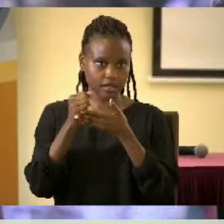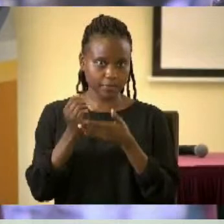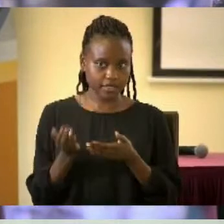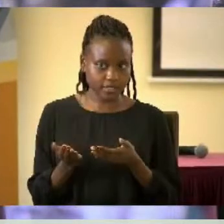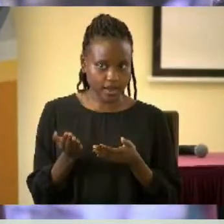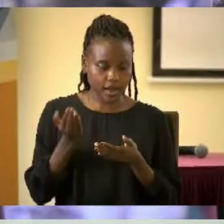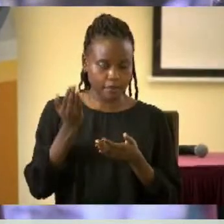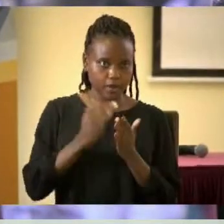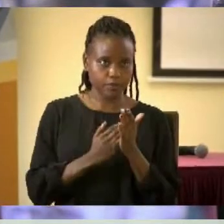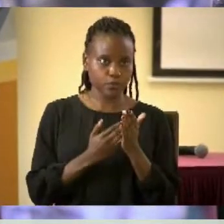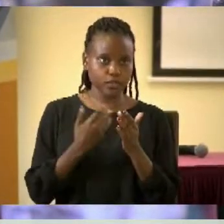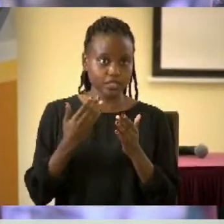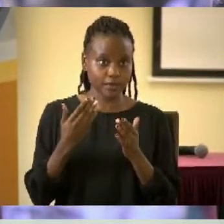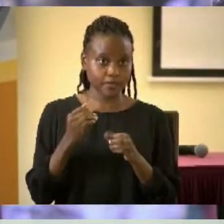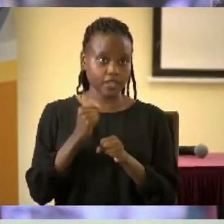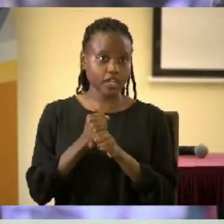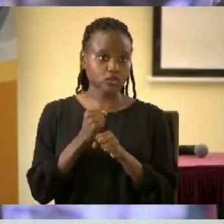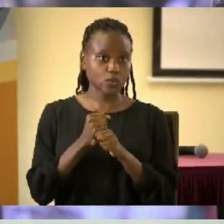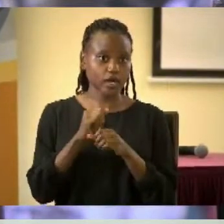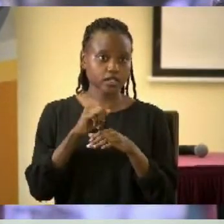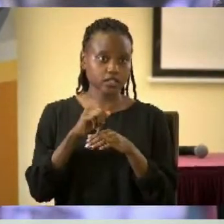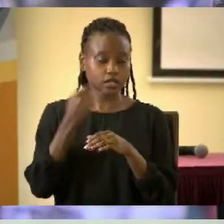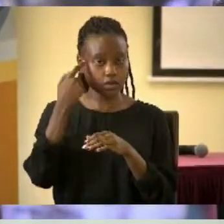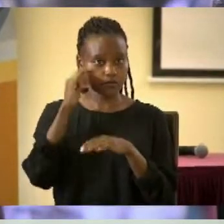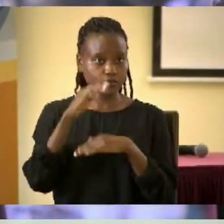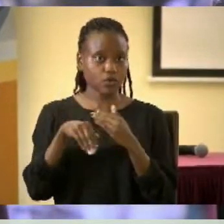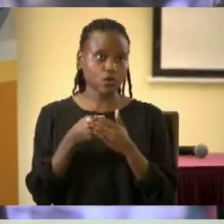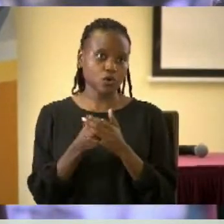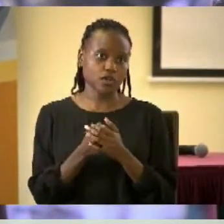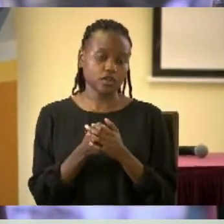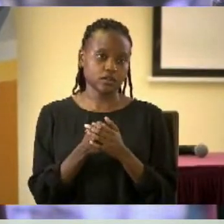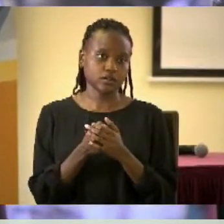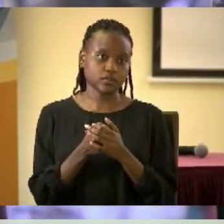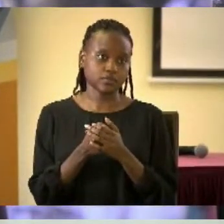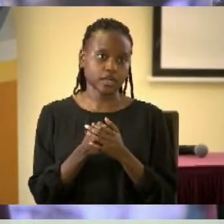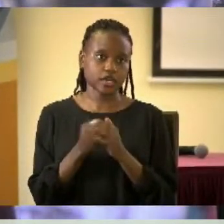something that works. And as you rightly point out, we are